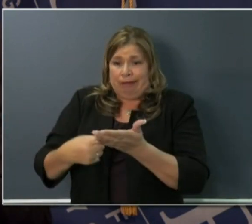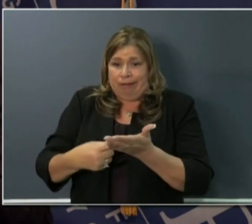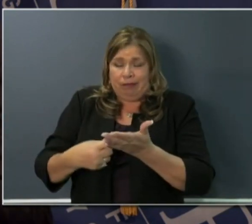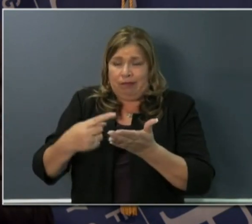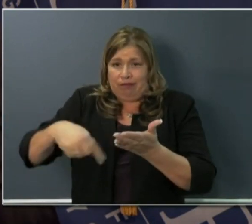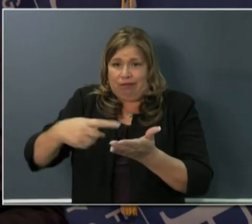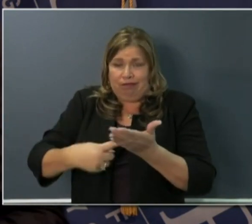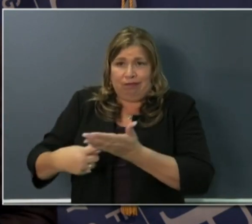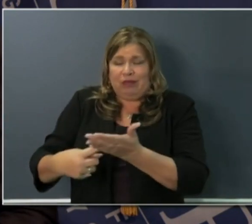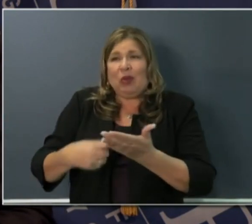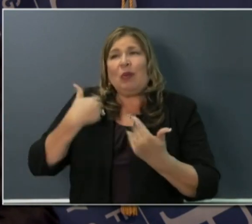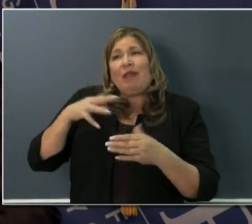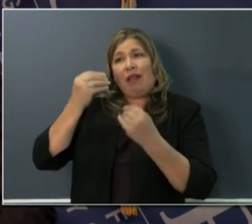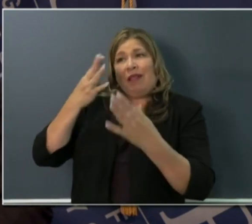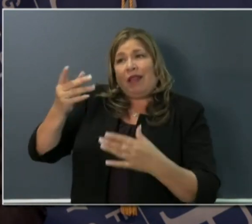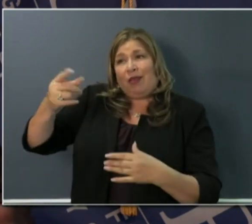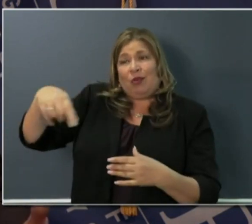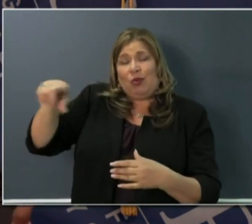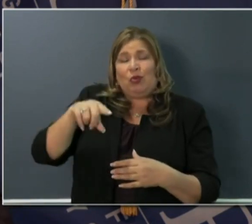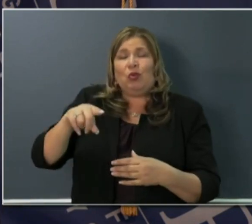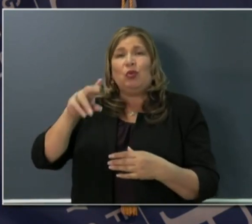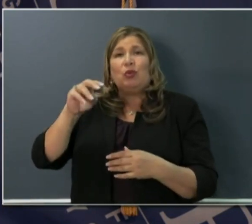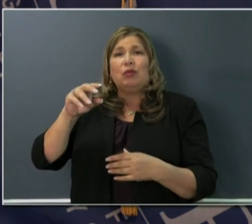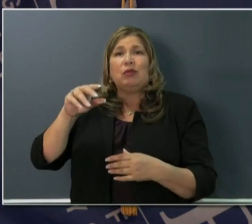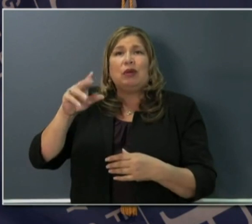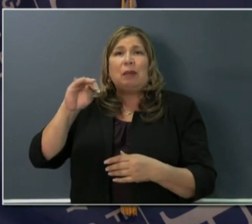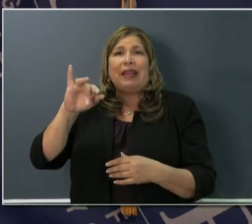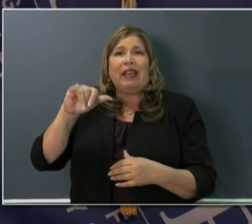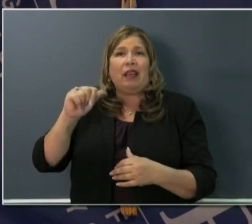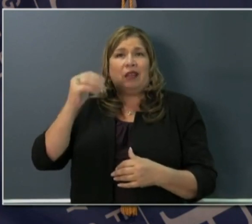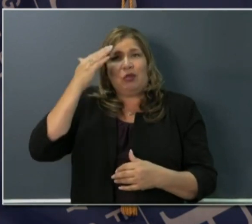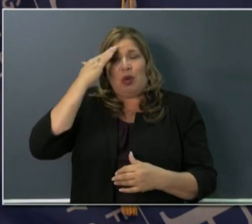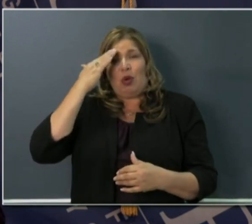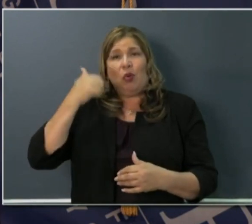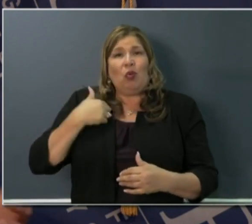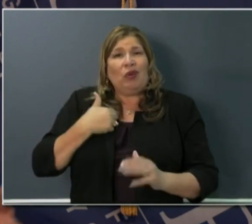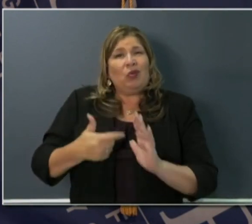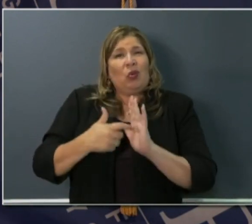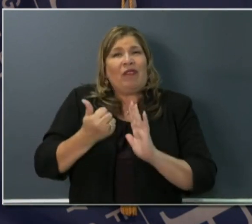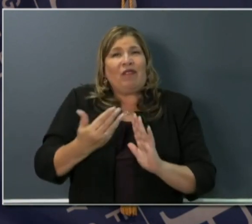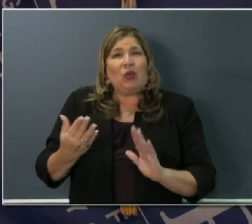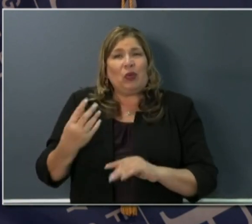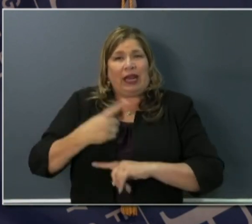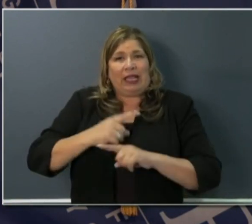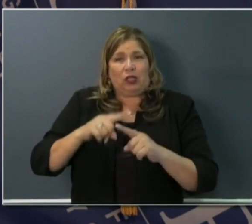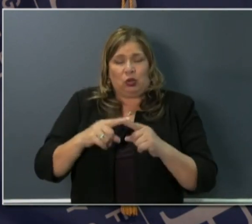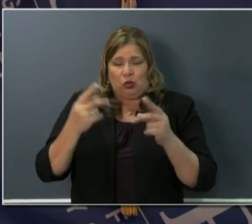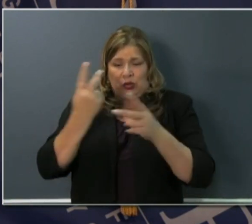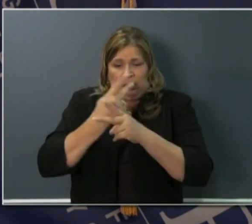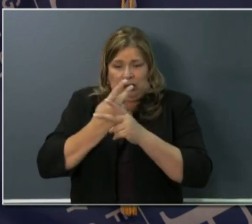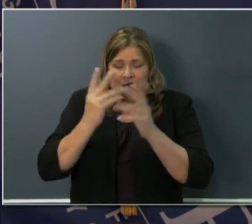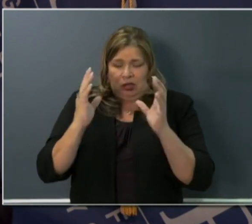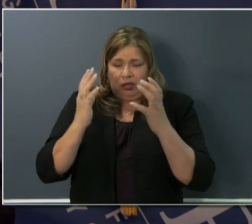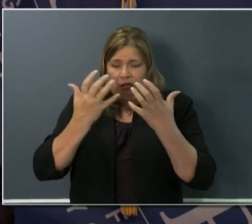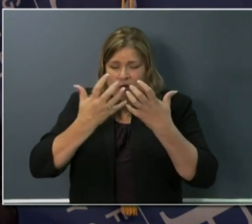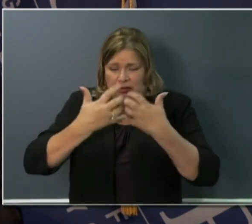that we would need a few days to put out guidance to the 1,000 school districts across the state of California. We met that